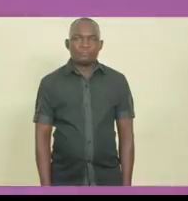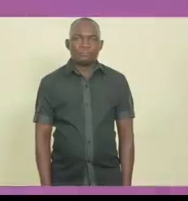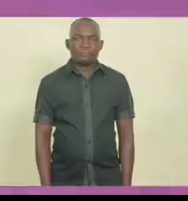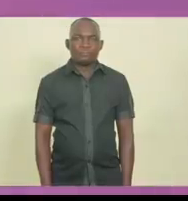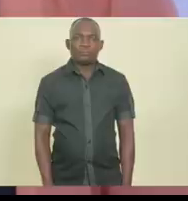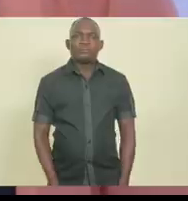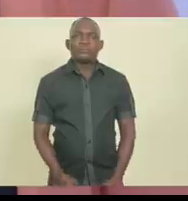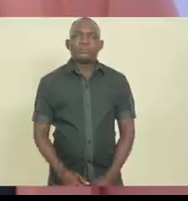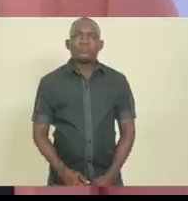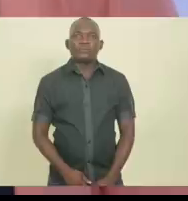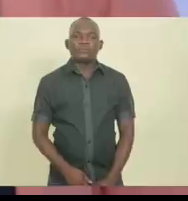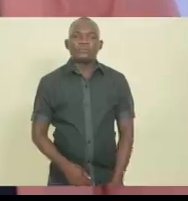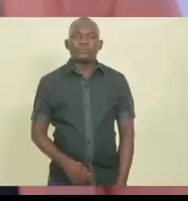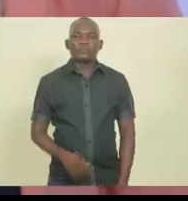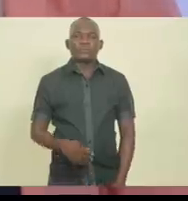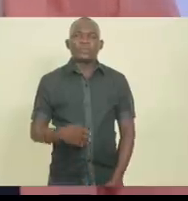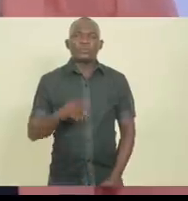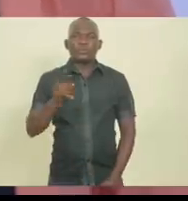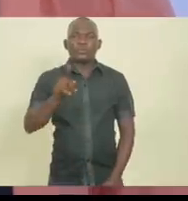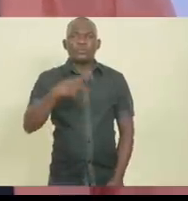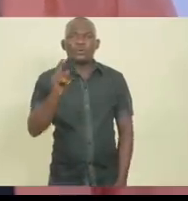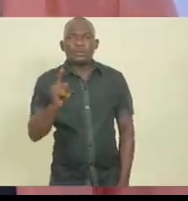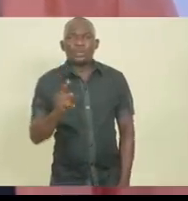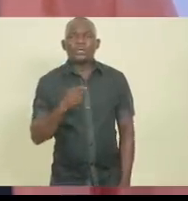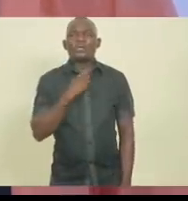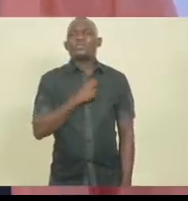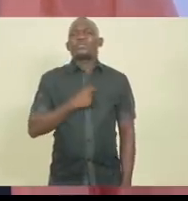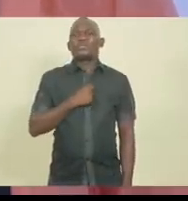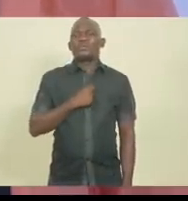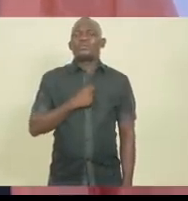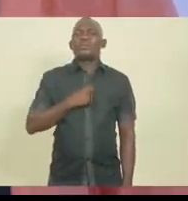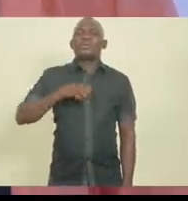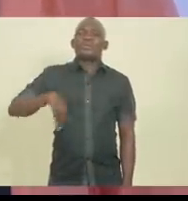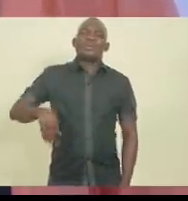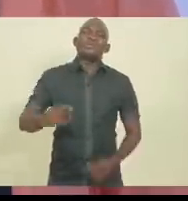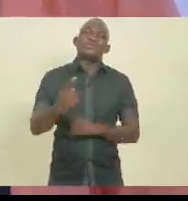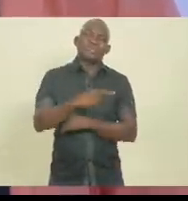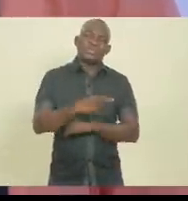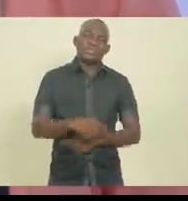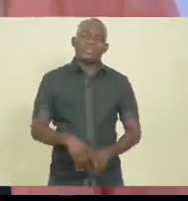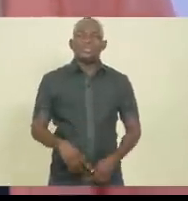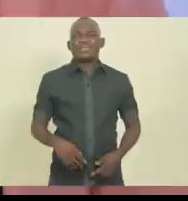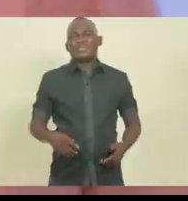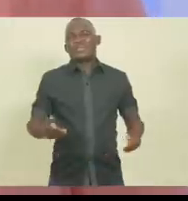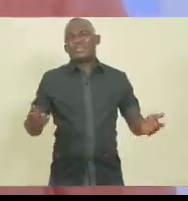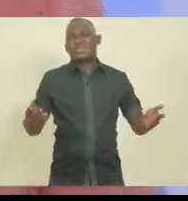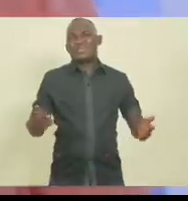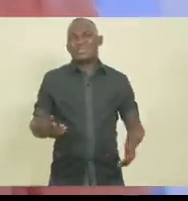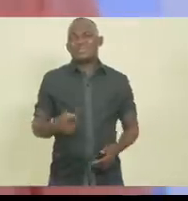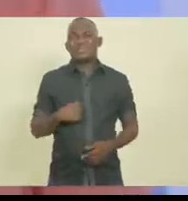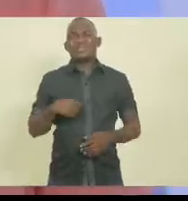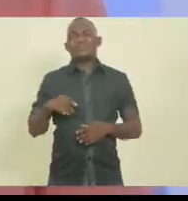Thank you. But where have you been? I'm sorry, Coco, I'm late. I've been